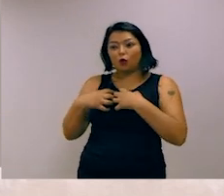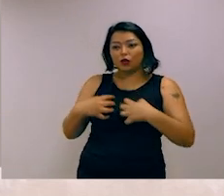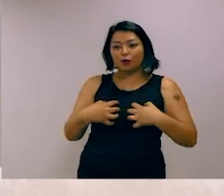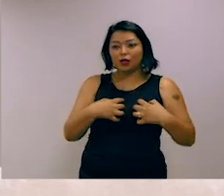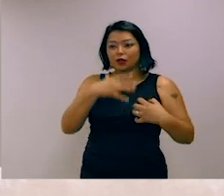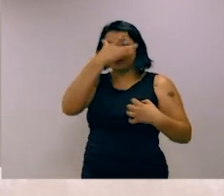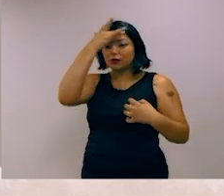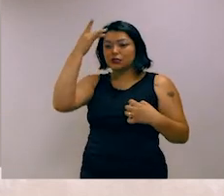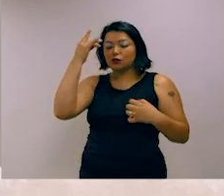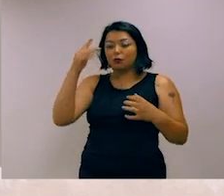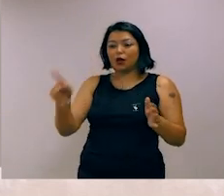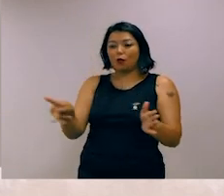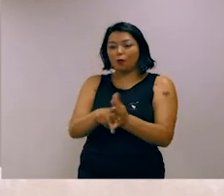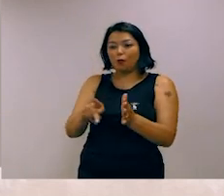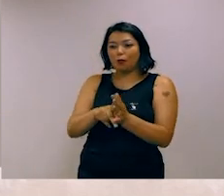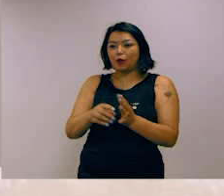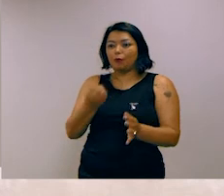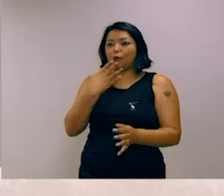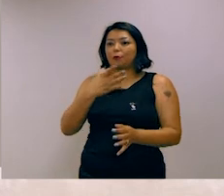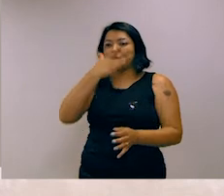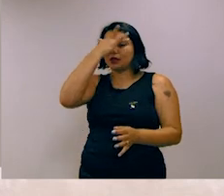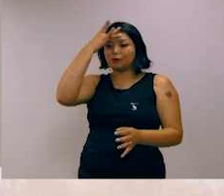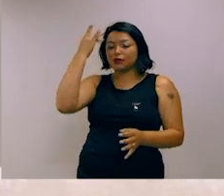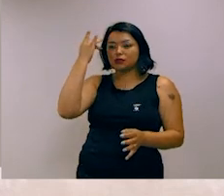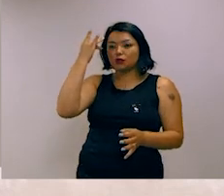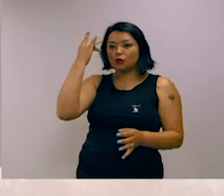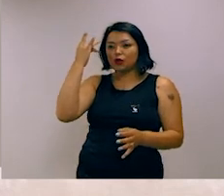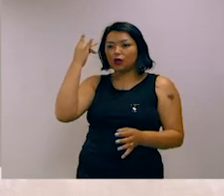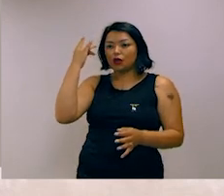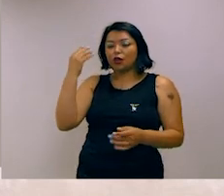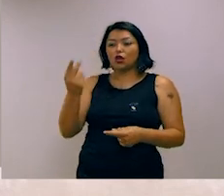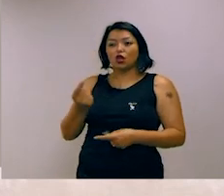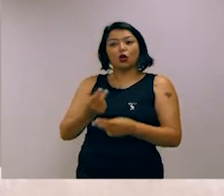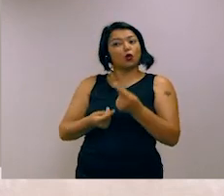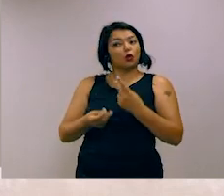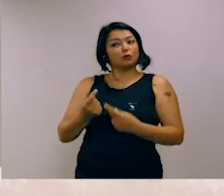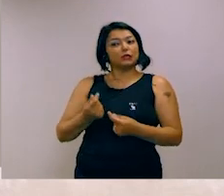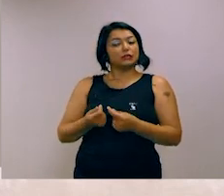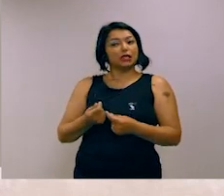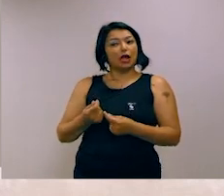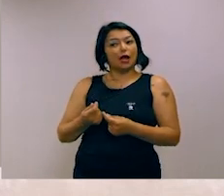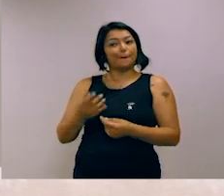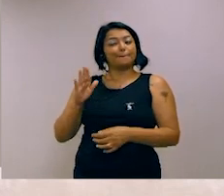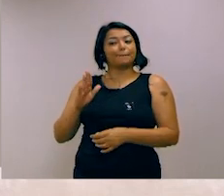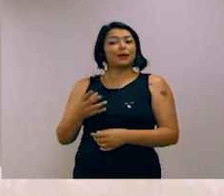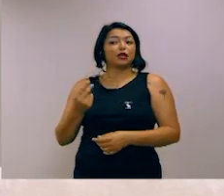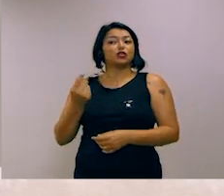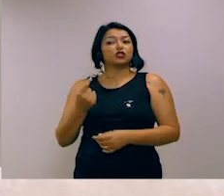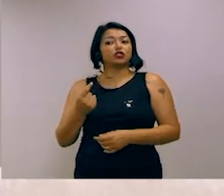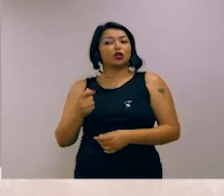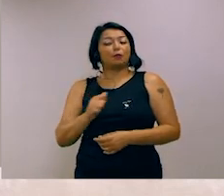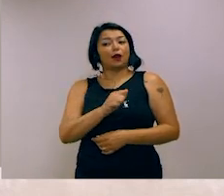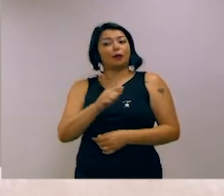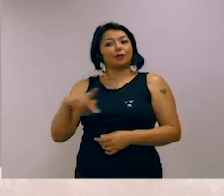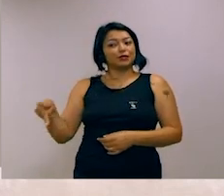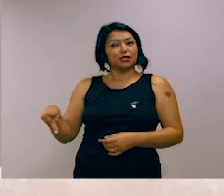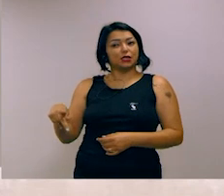example, whether to save more for retirement, eat healthier, get more exercise, these kind of